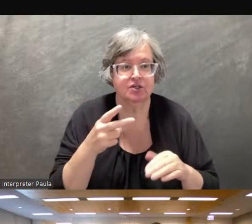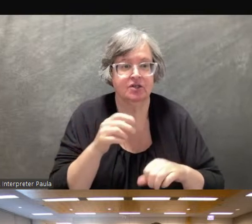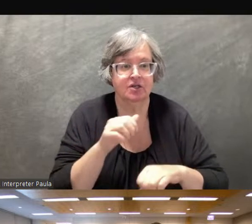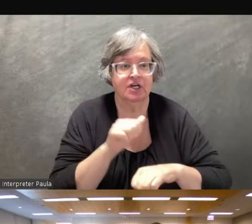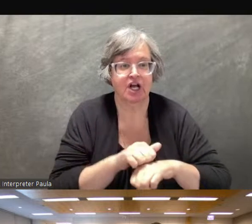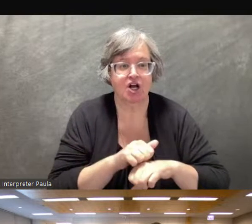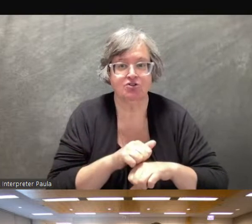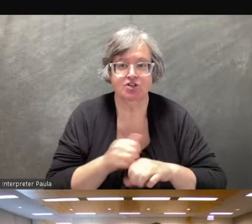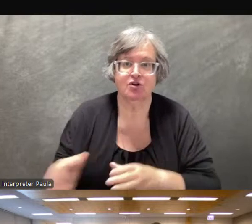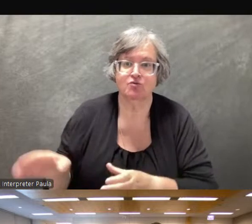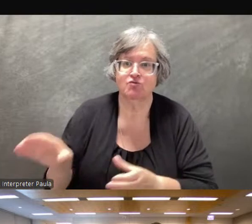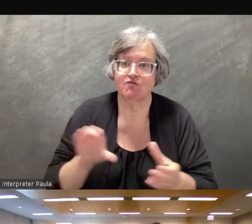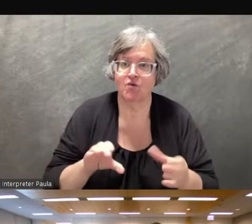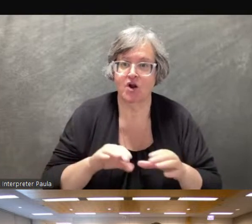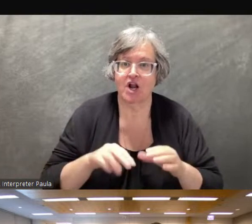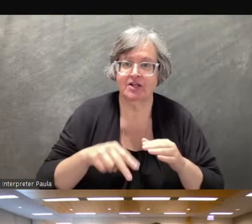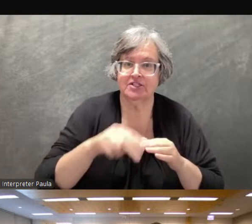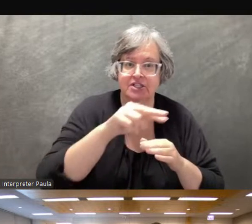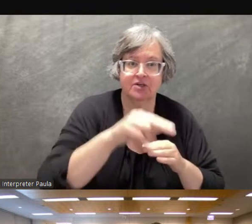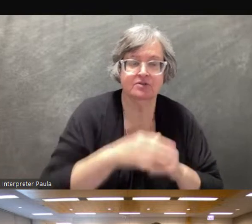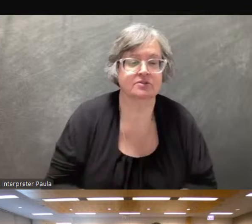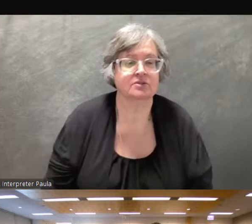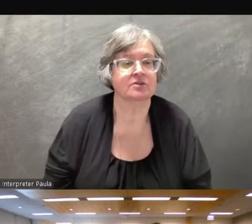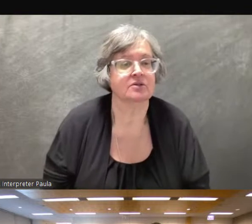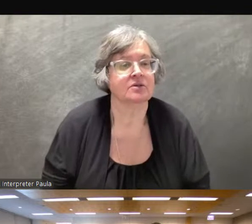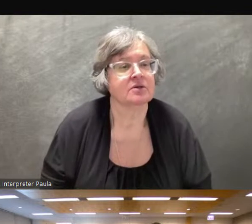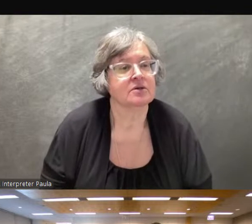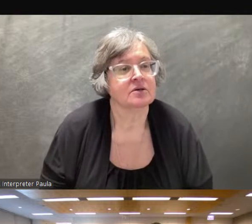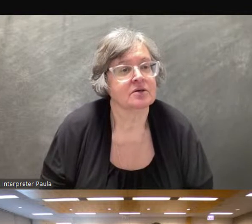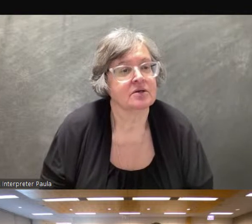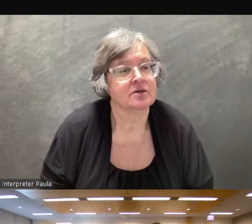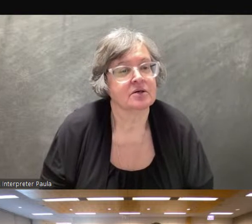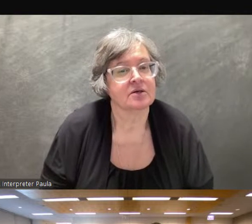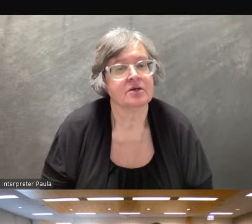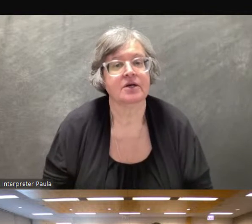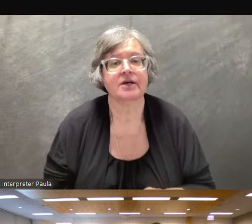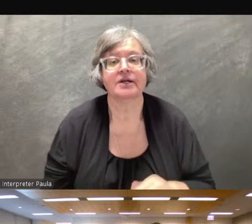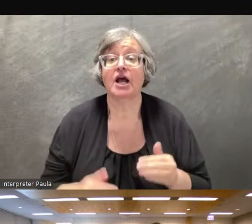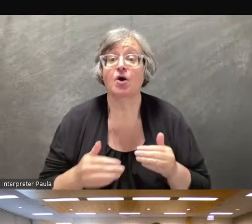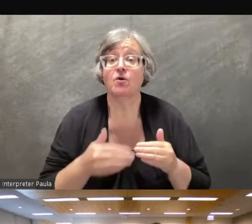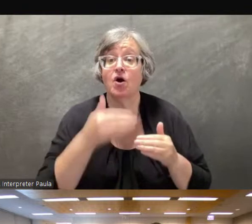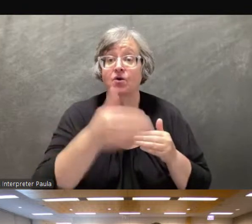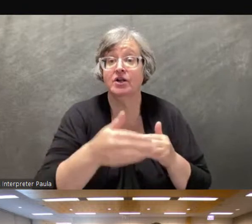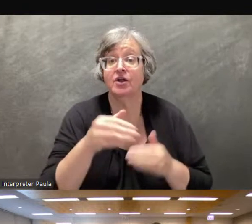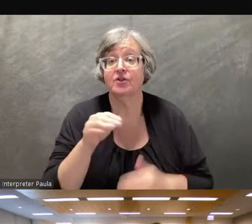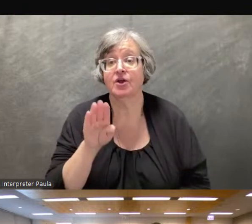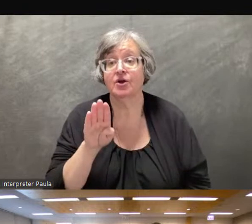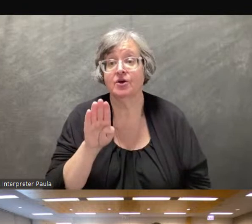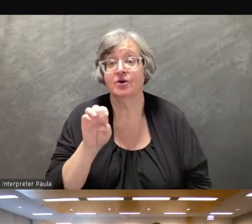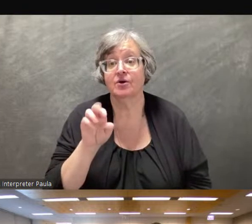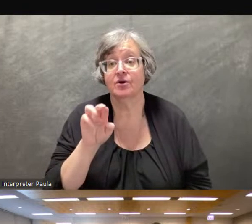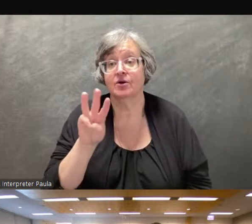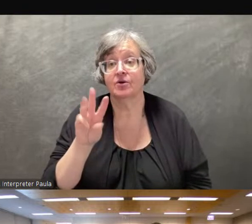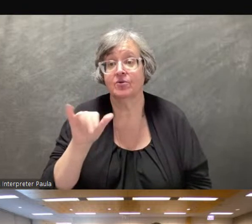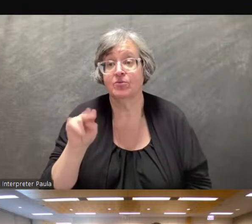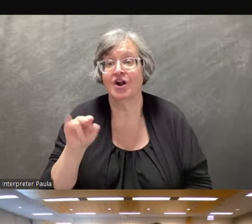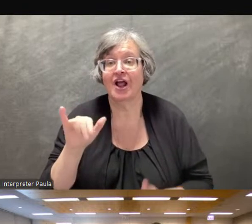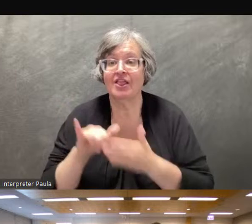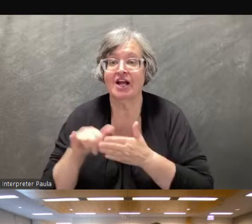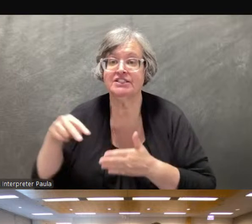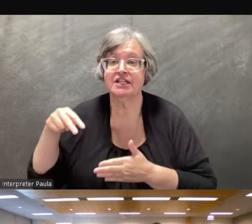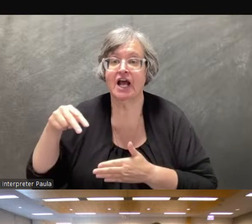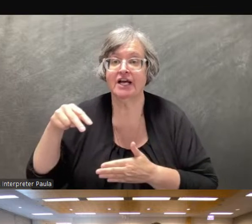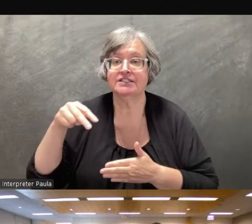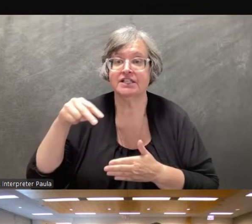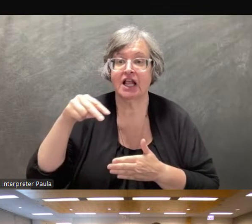floors being poured there. Moving further down the street to Berwyn. This is actually an escalator. So again,